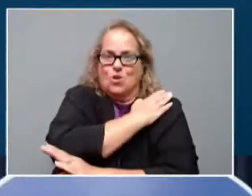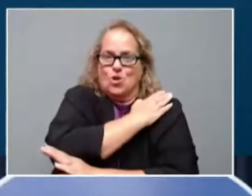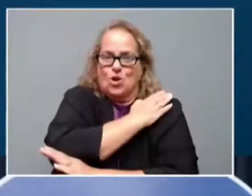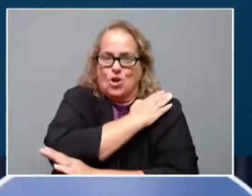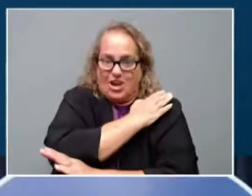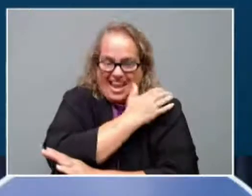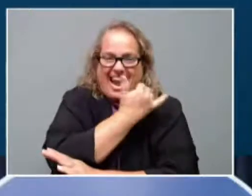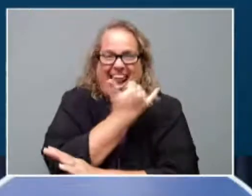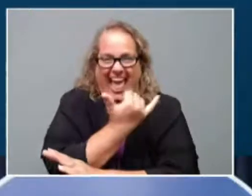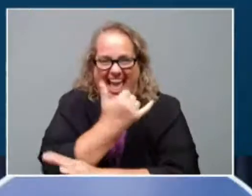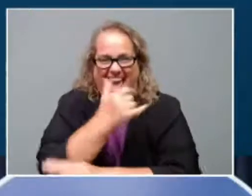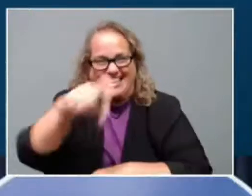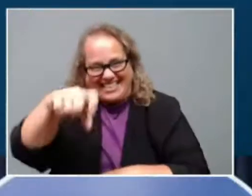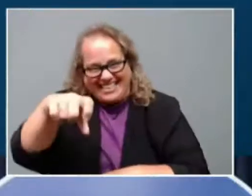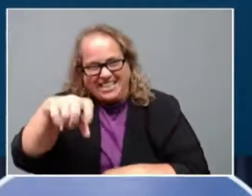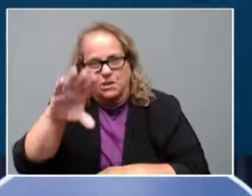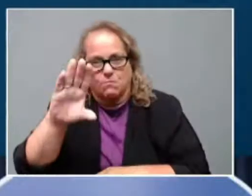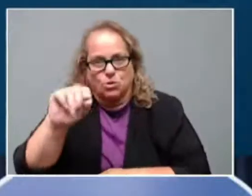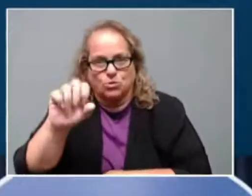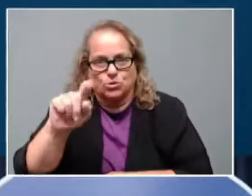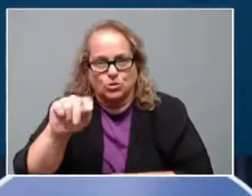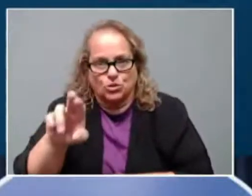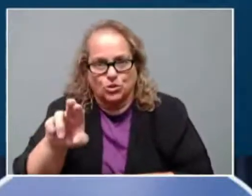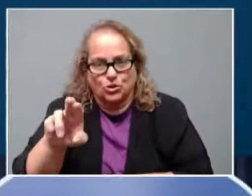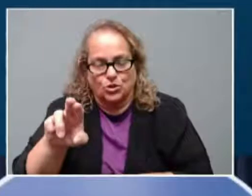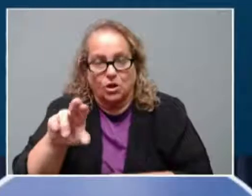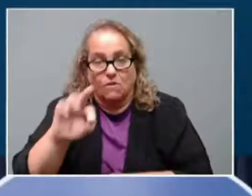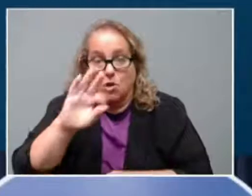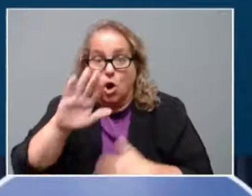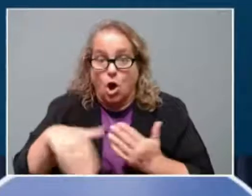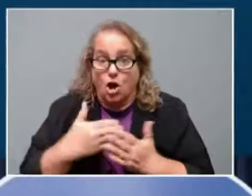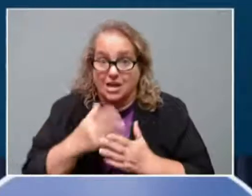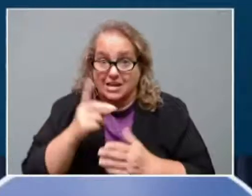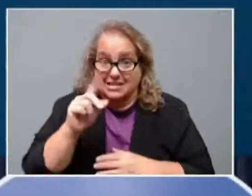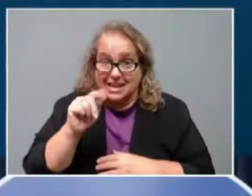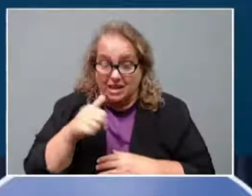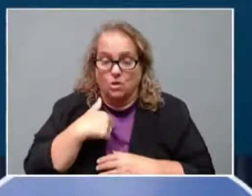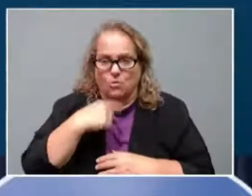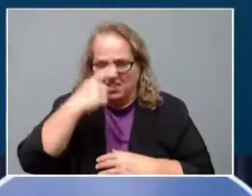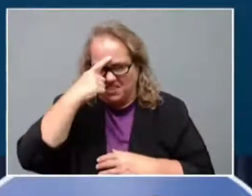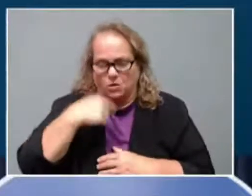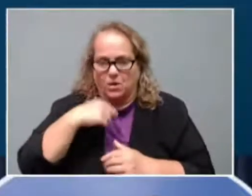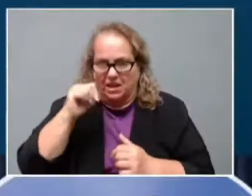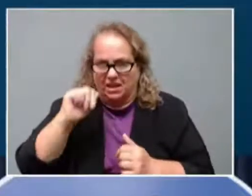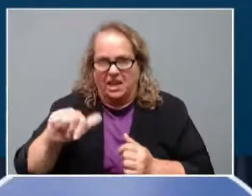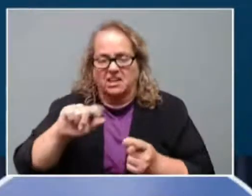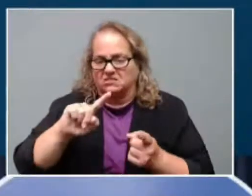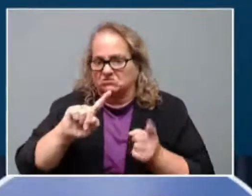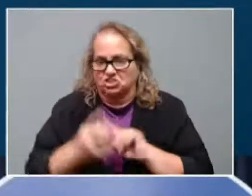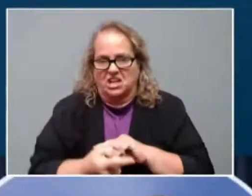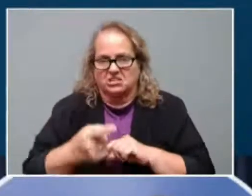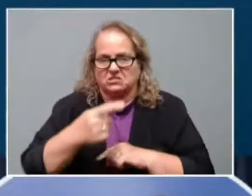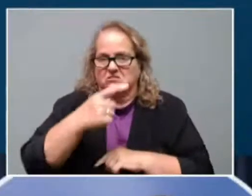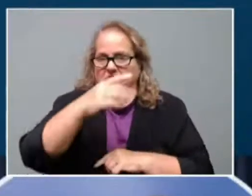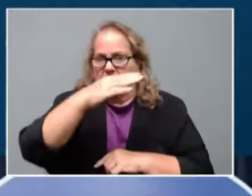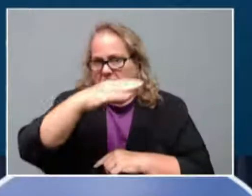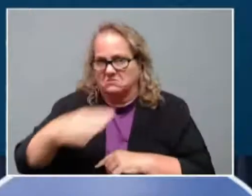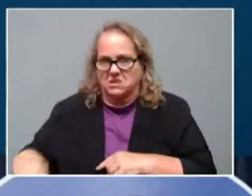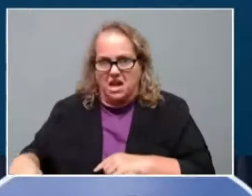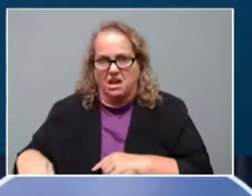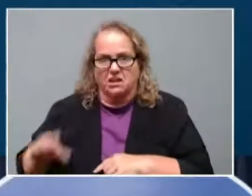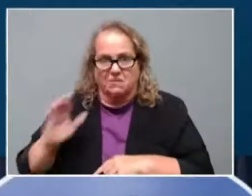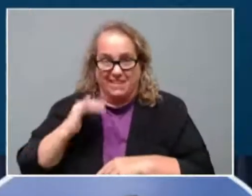from all the data we're seeing, we think we can turn this line back around and get it down to where it was in March,